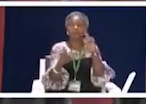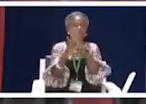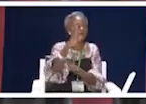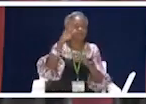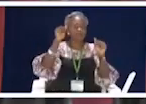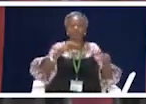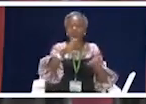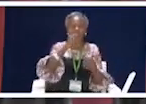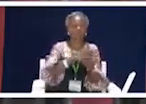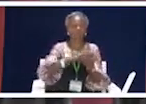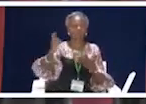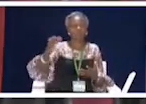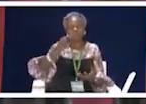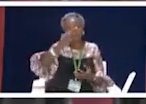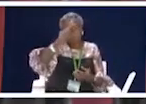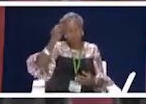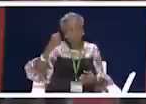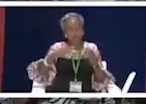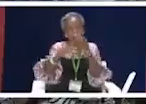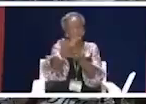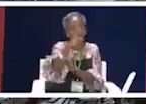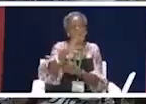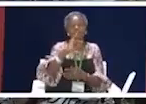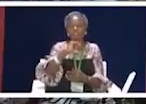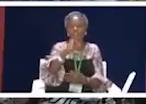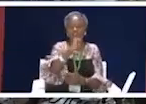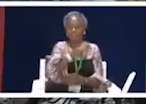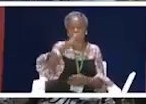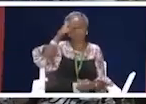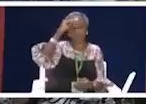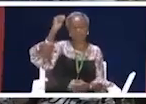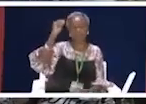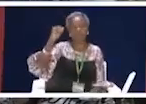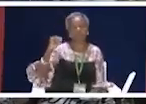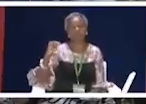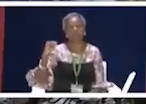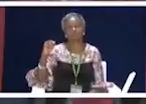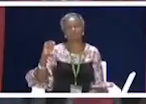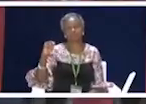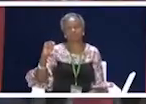cannot fail, because God is not a man.